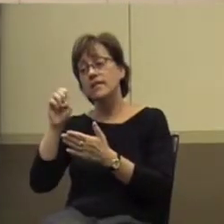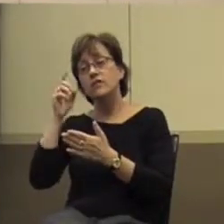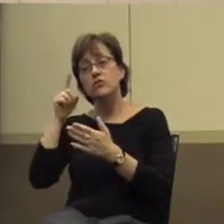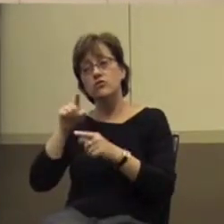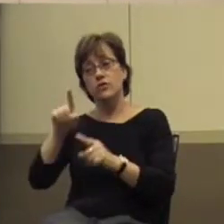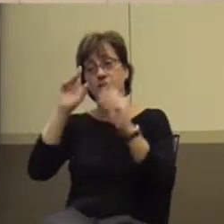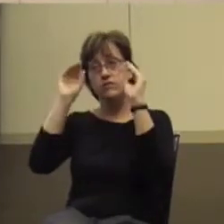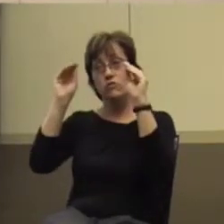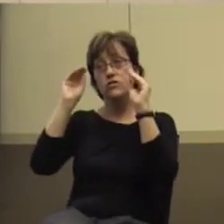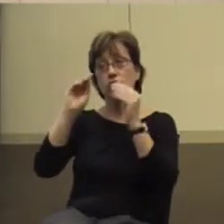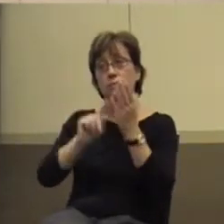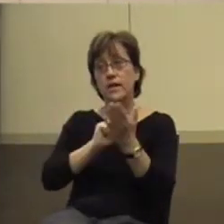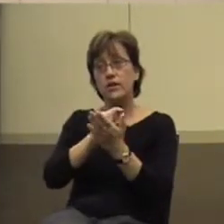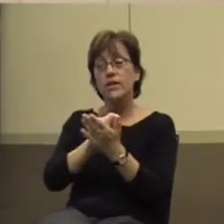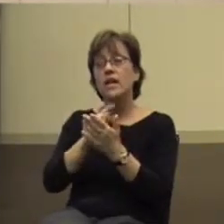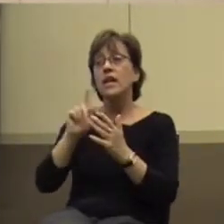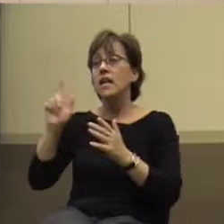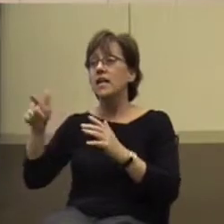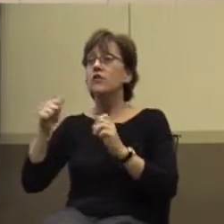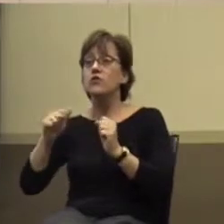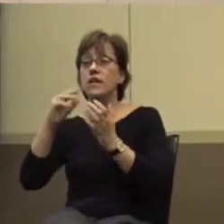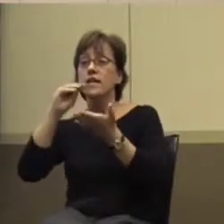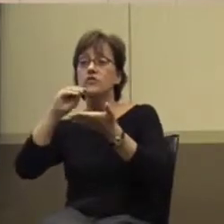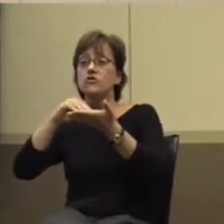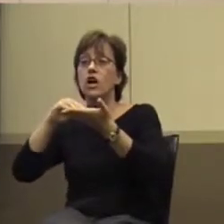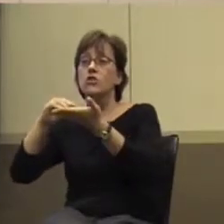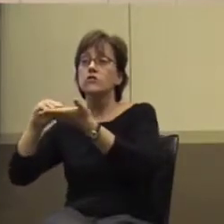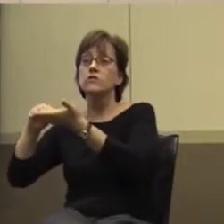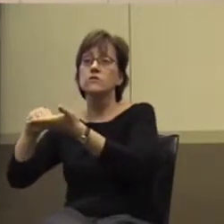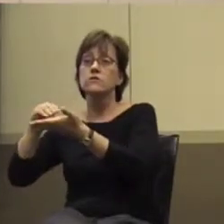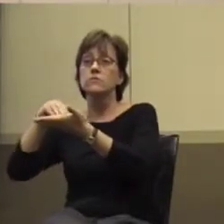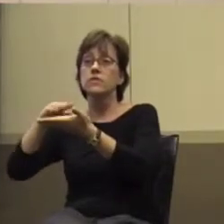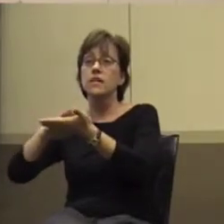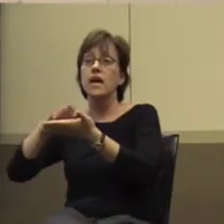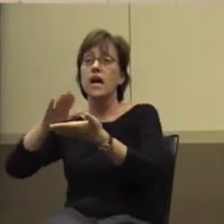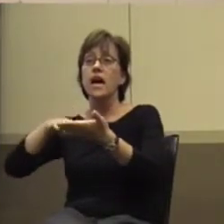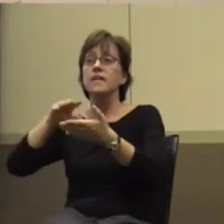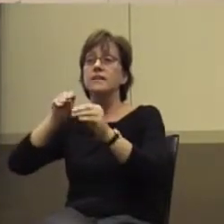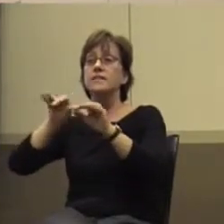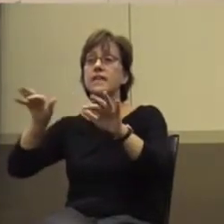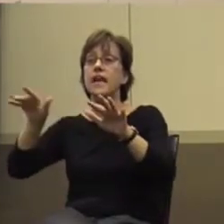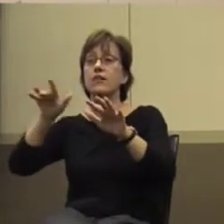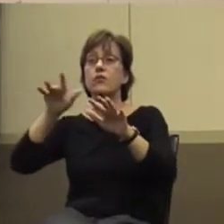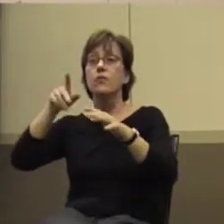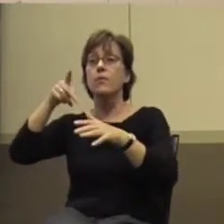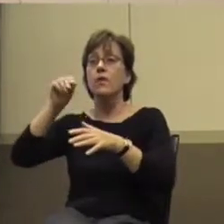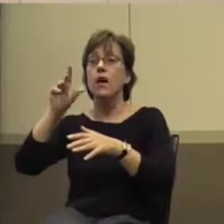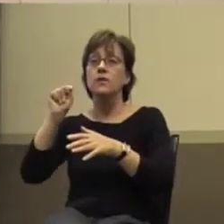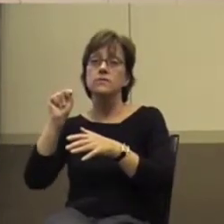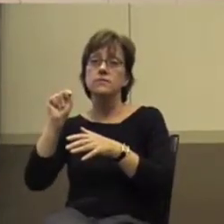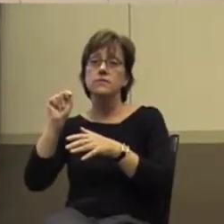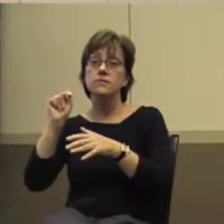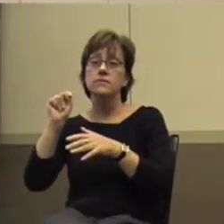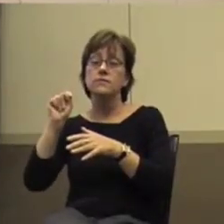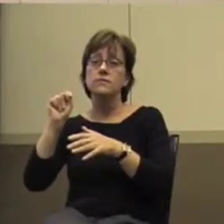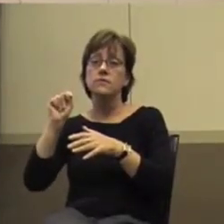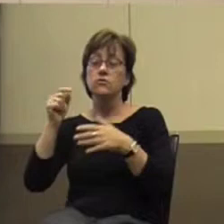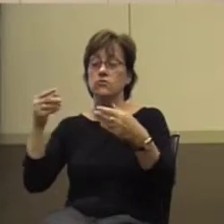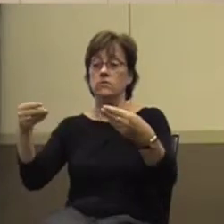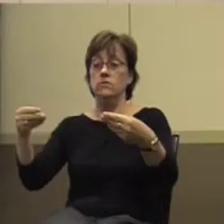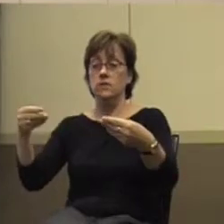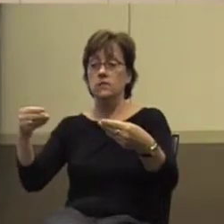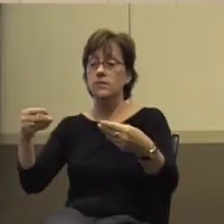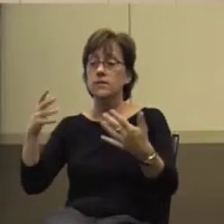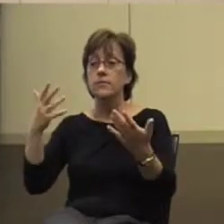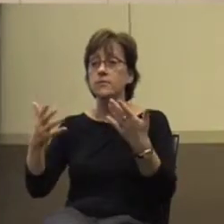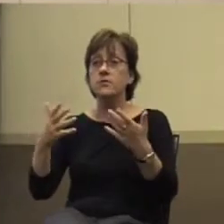instructional periods, you could then later you could chart that on a scatter plot, right? To see how many times these things happen, and hopefully you'd see them at a very